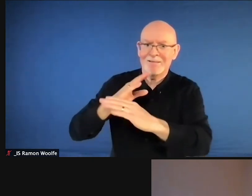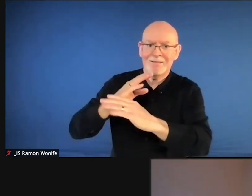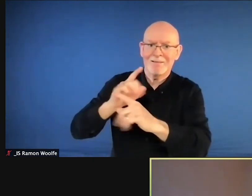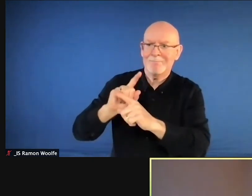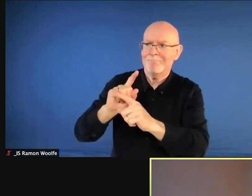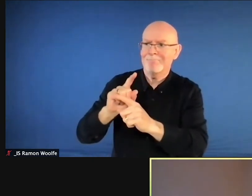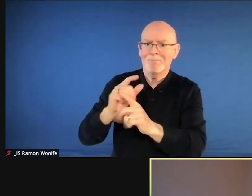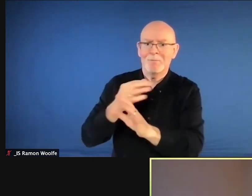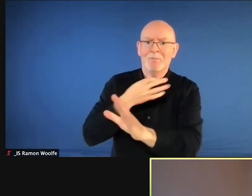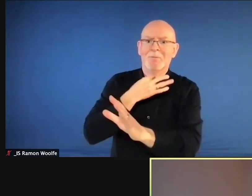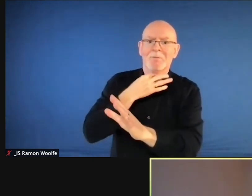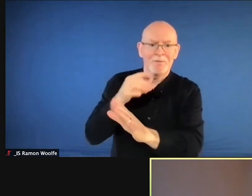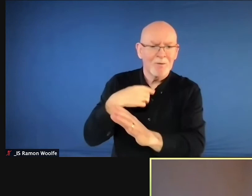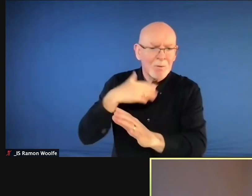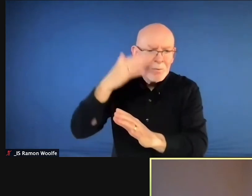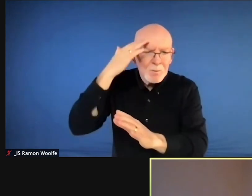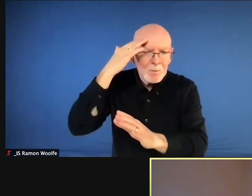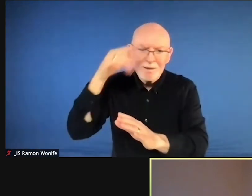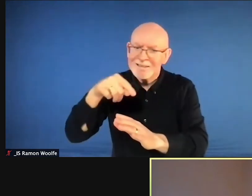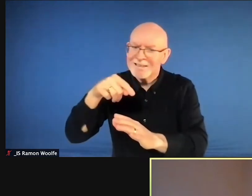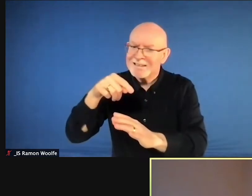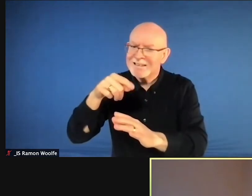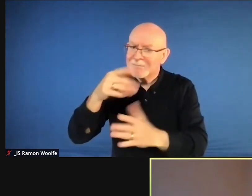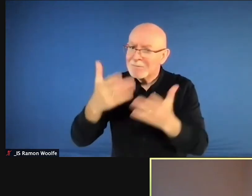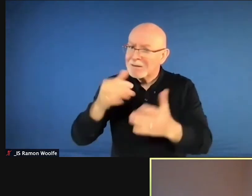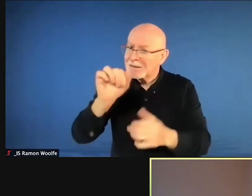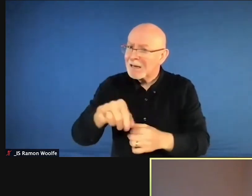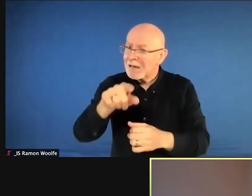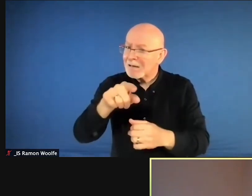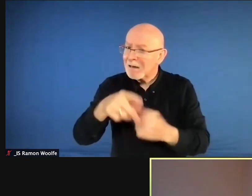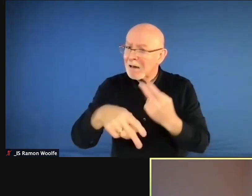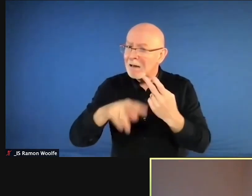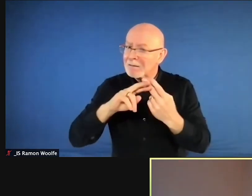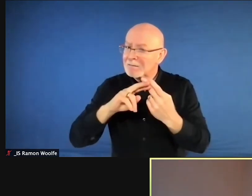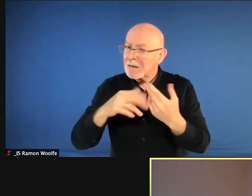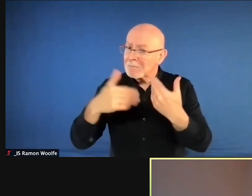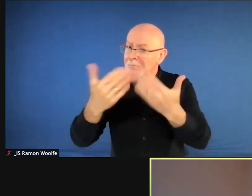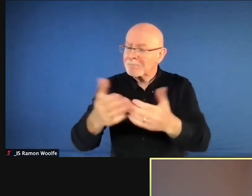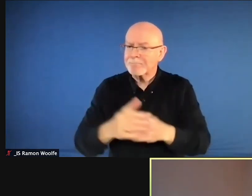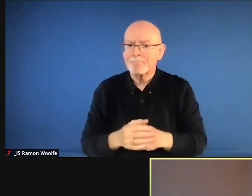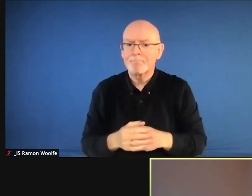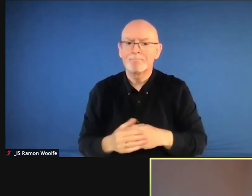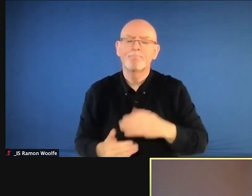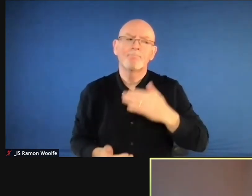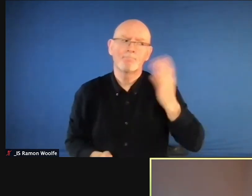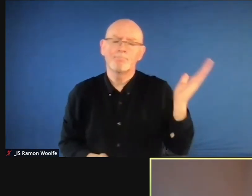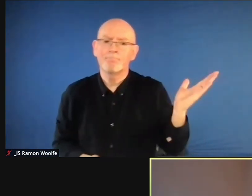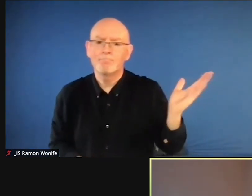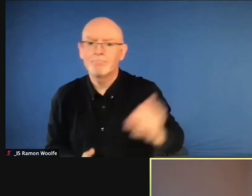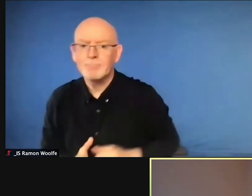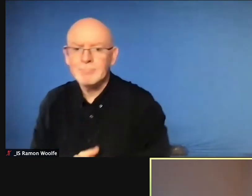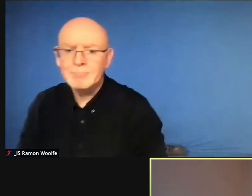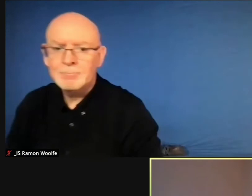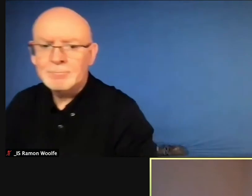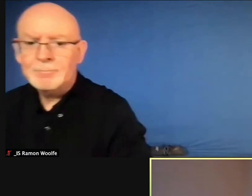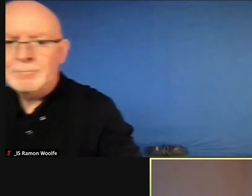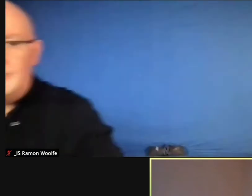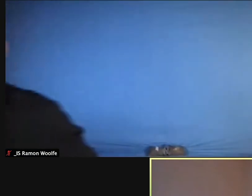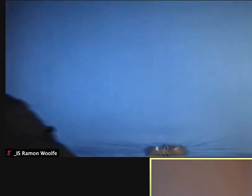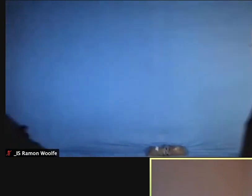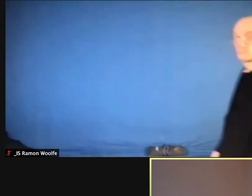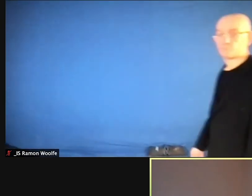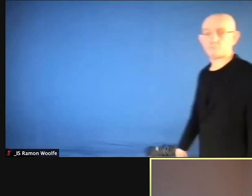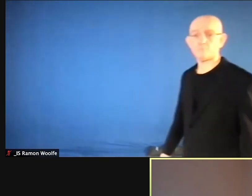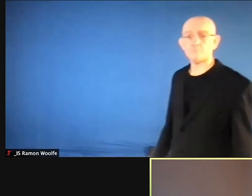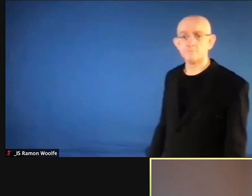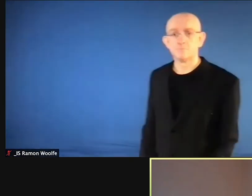Thank you. Yes, that's a very good question. I must say, quite a tricky one that we ourselves also face.